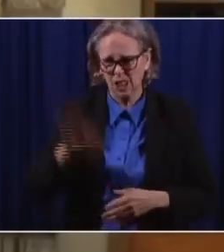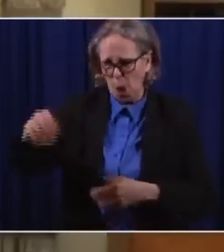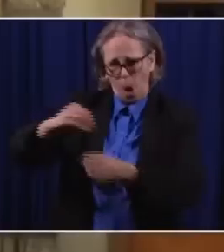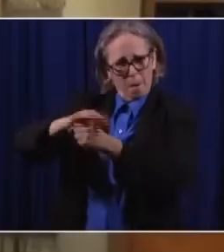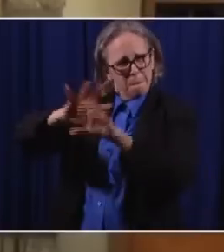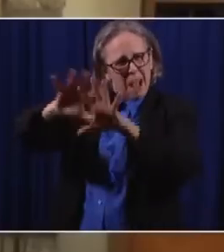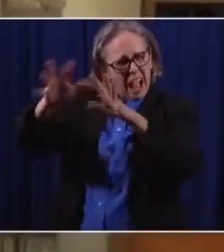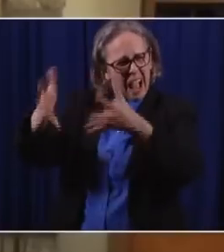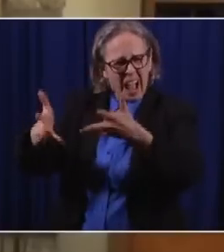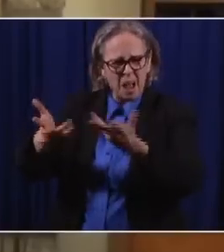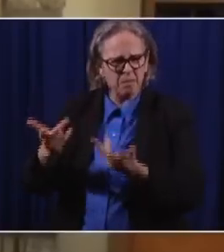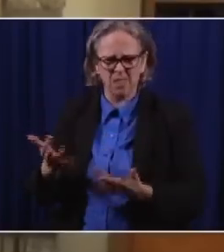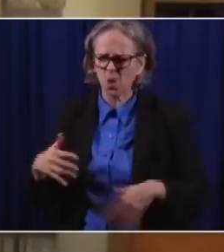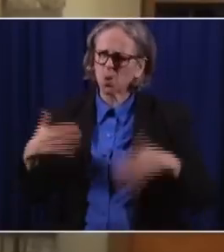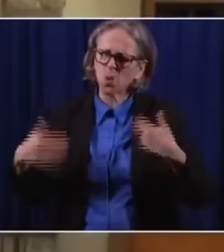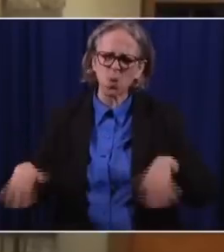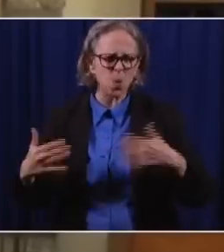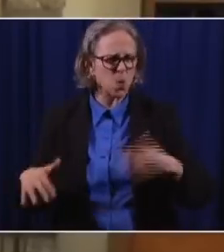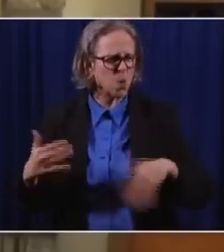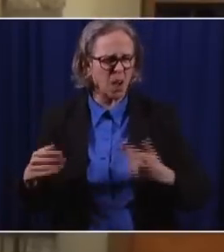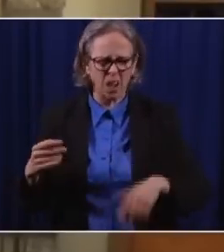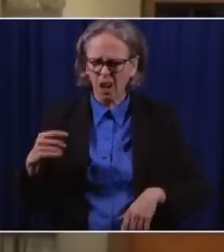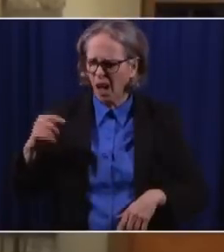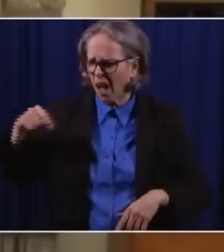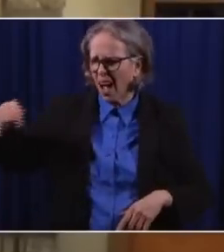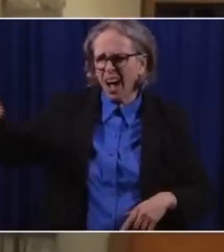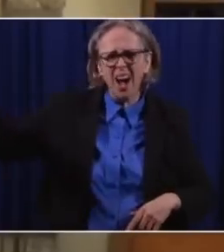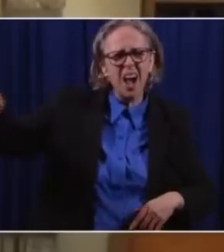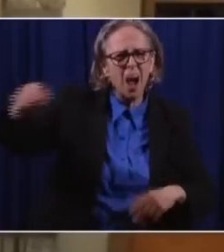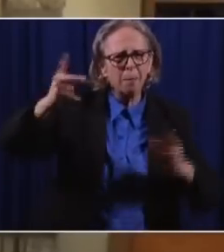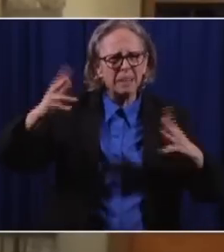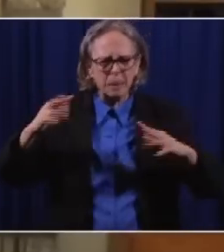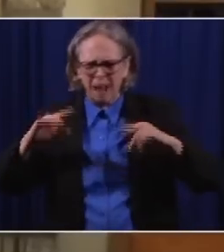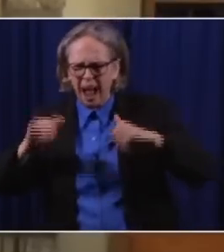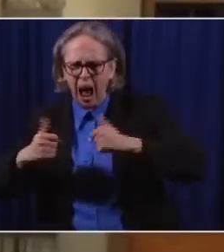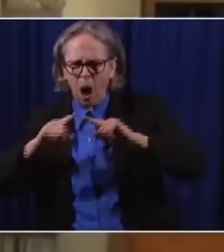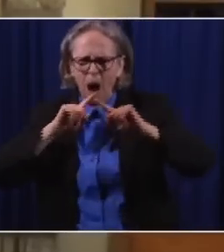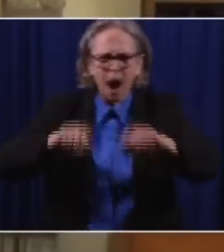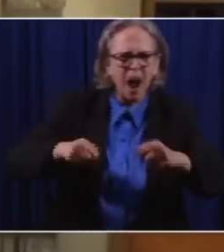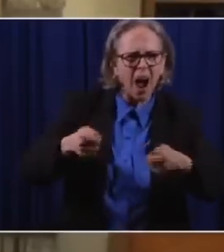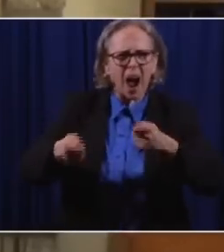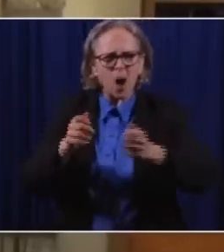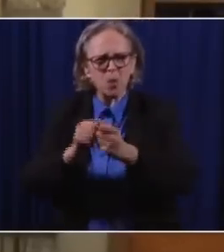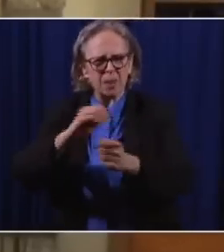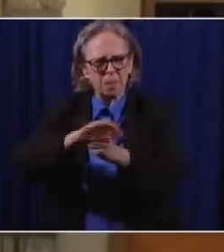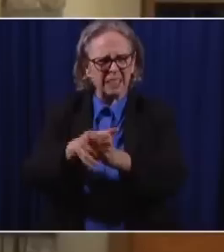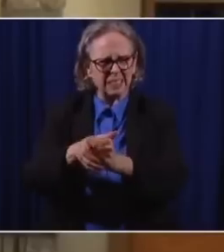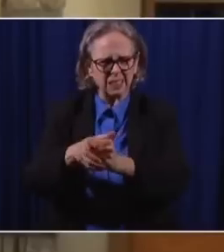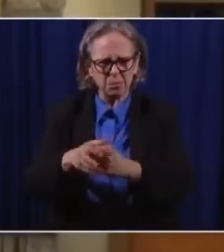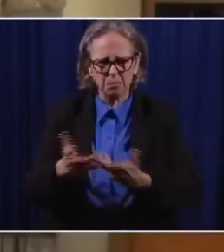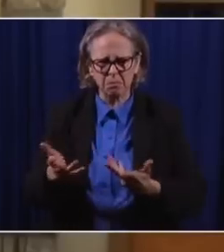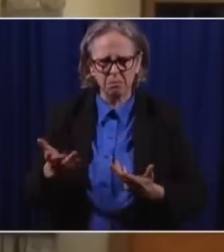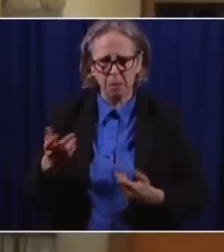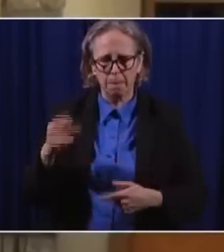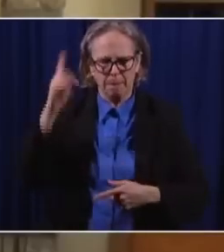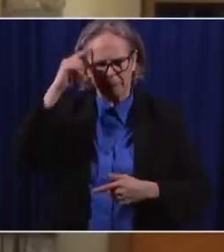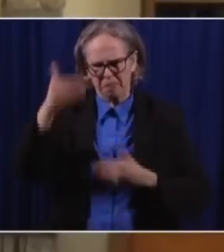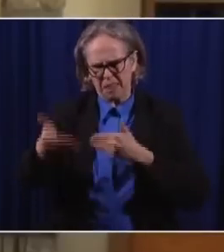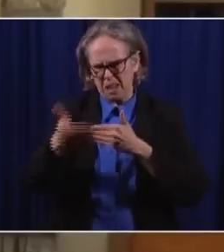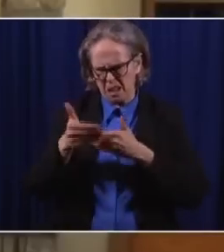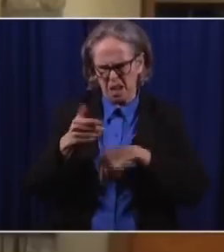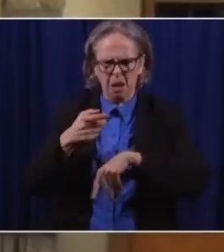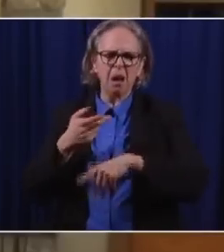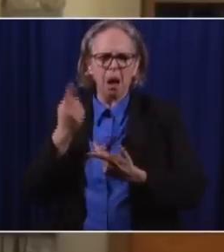one that requires us to focus on our short-term needs, but also not lose sight of our long-term